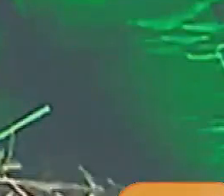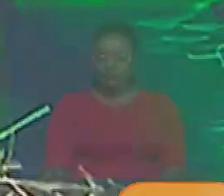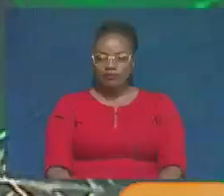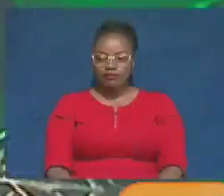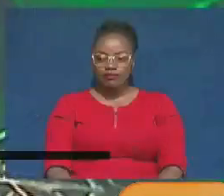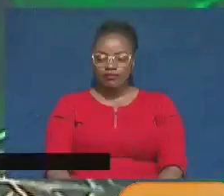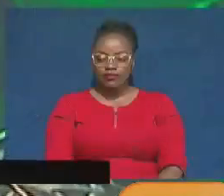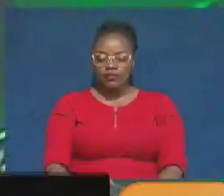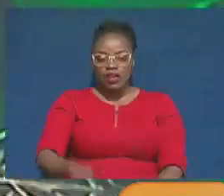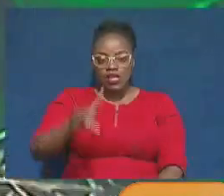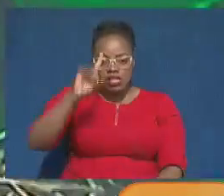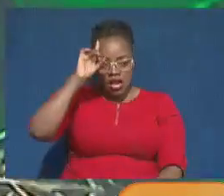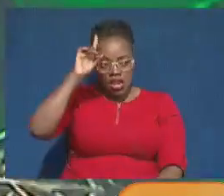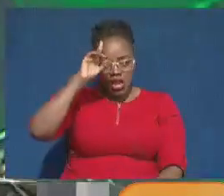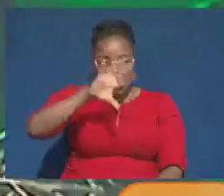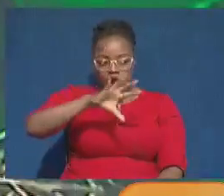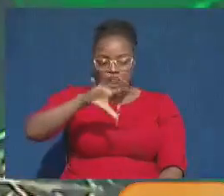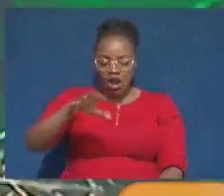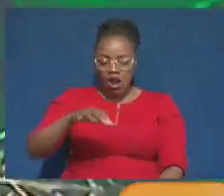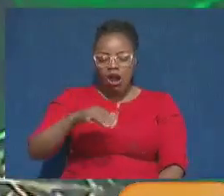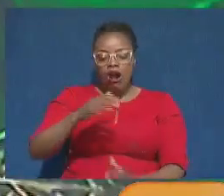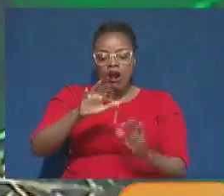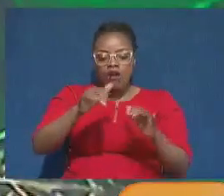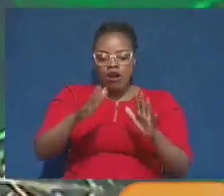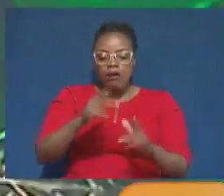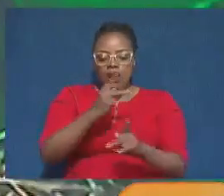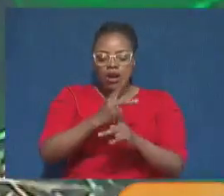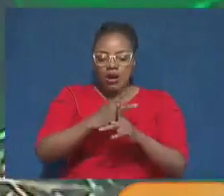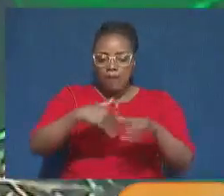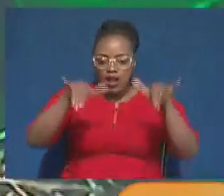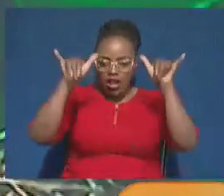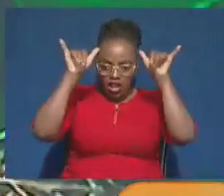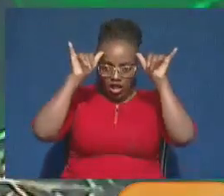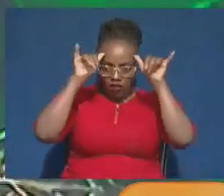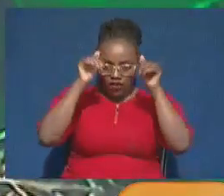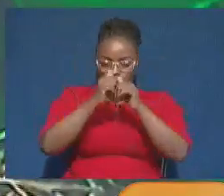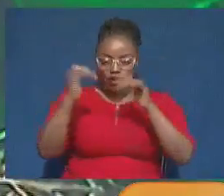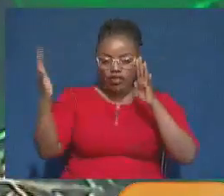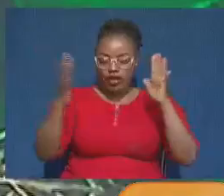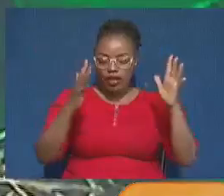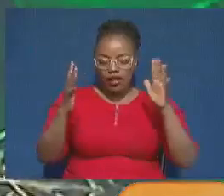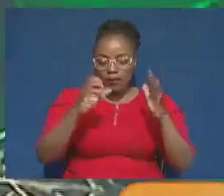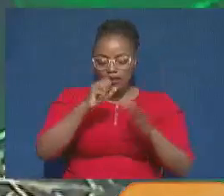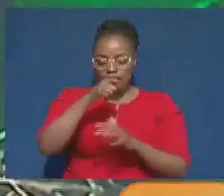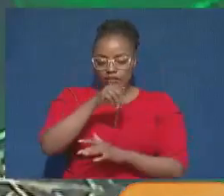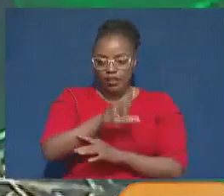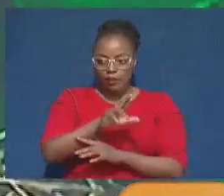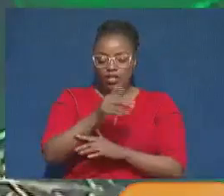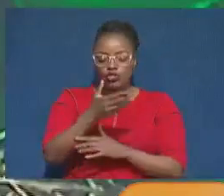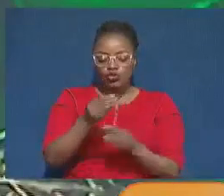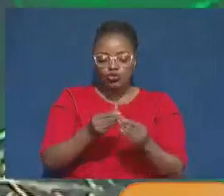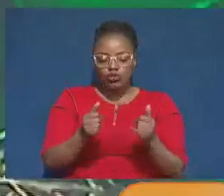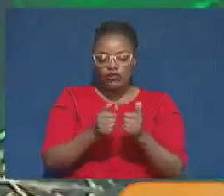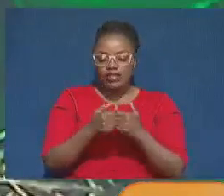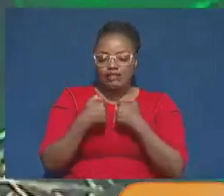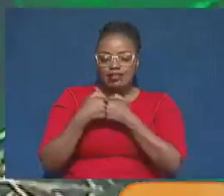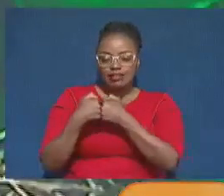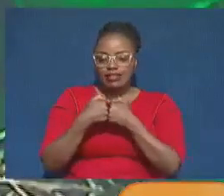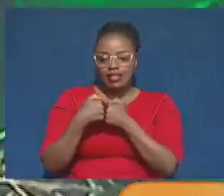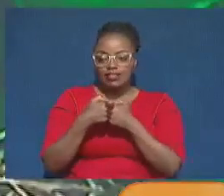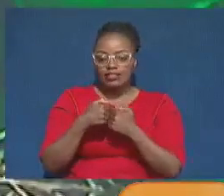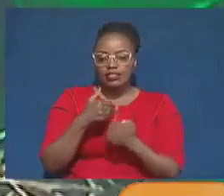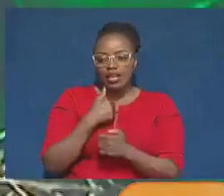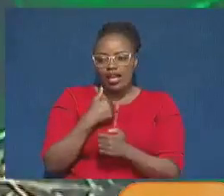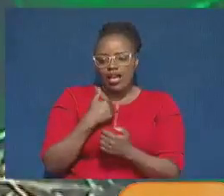In Nyandarua County, dairy farmers are turning to new climate-smart technology to address the perennial challenge of